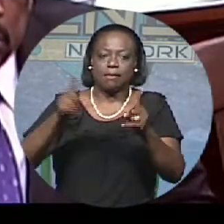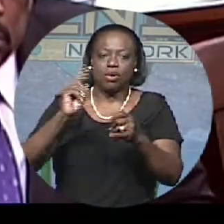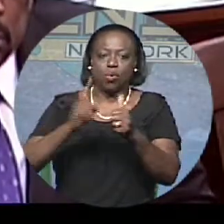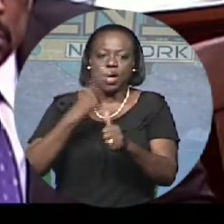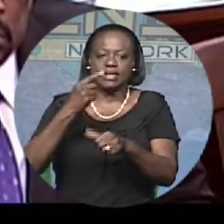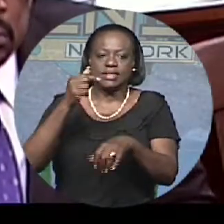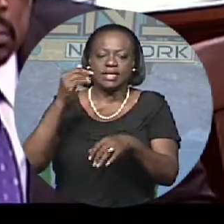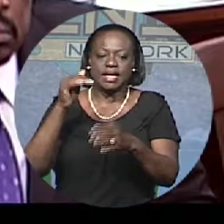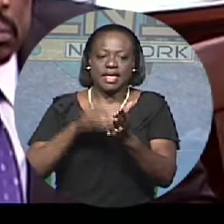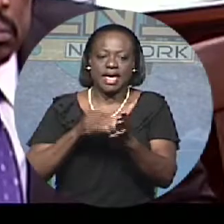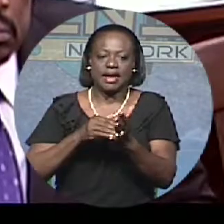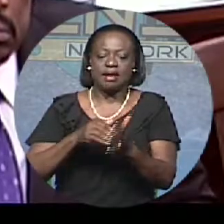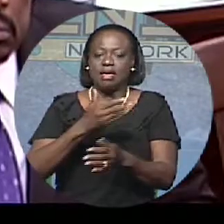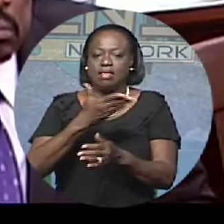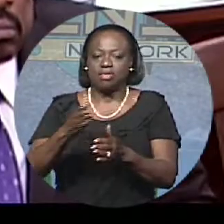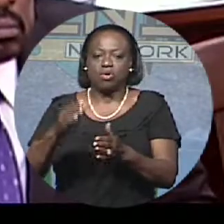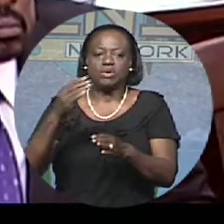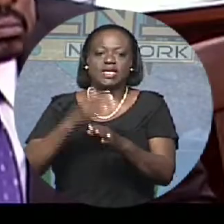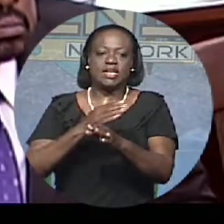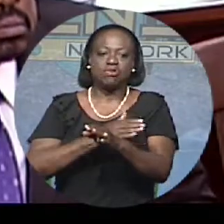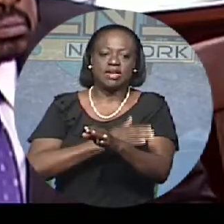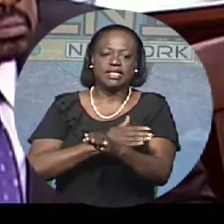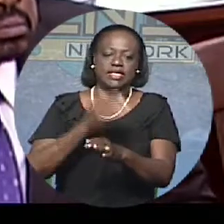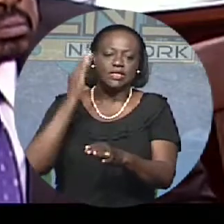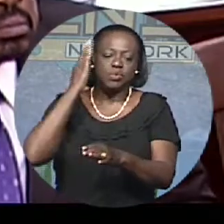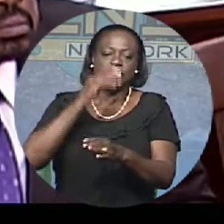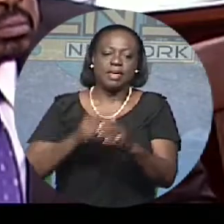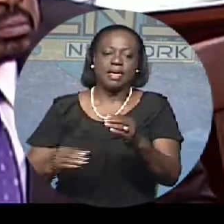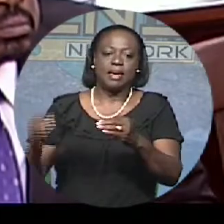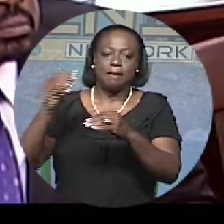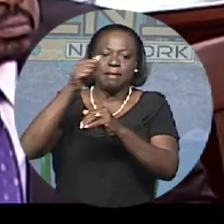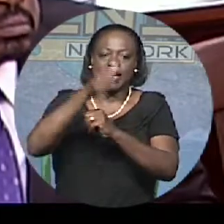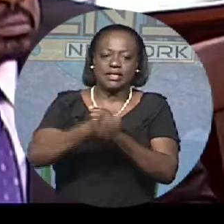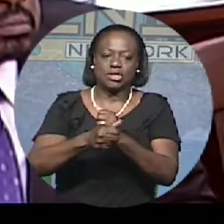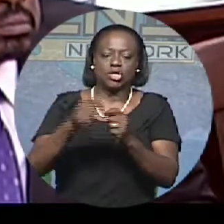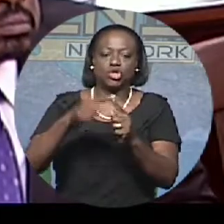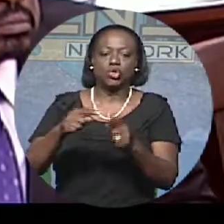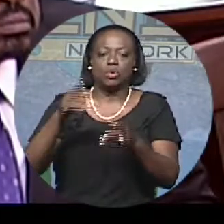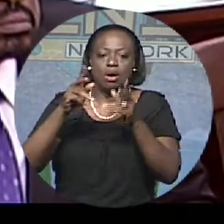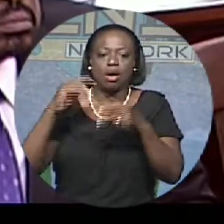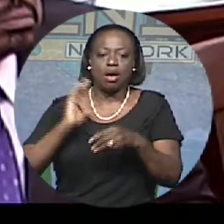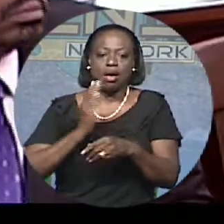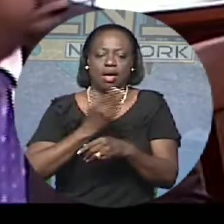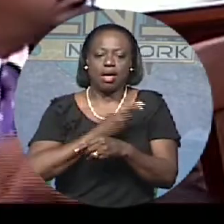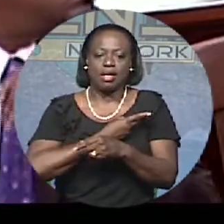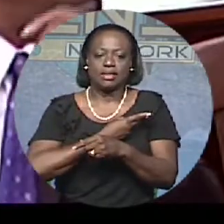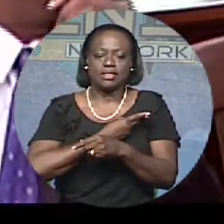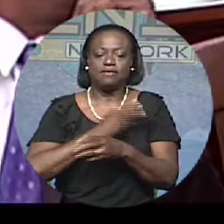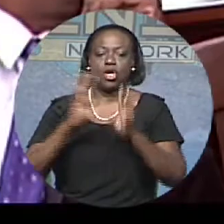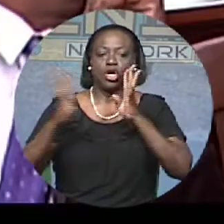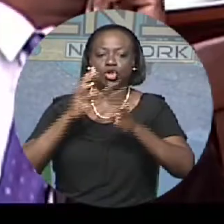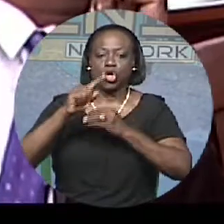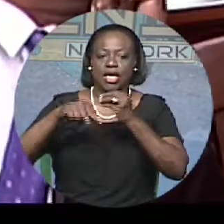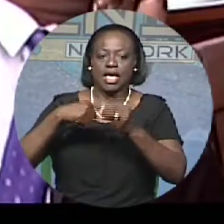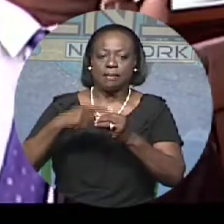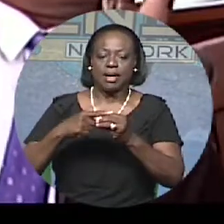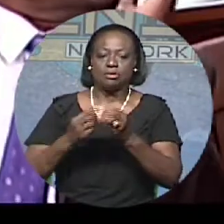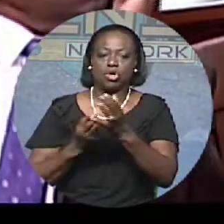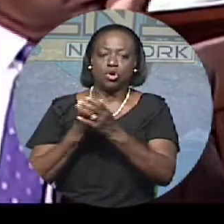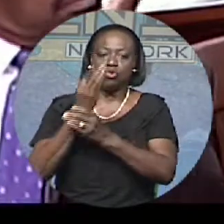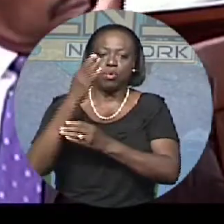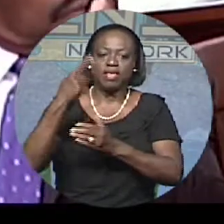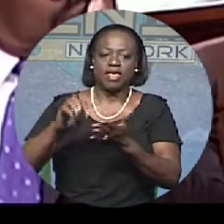again, those increases, Mr. Speaker, will also be passed on to consumers. And so if we're talking about actually growing